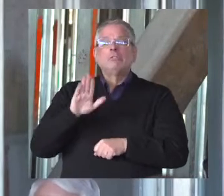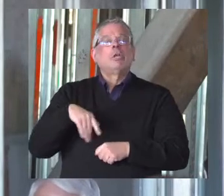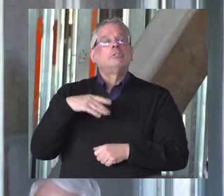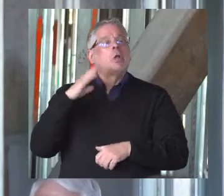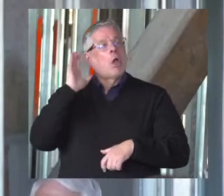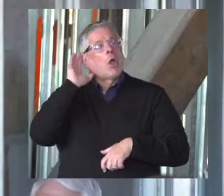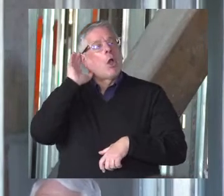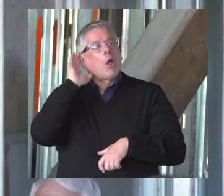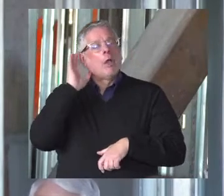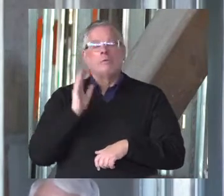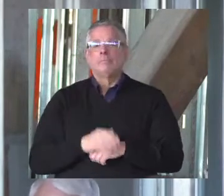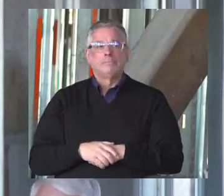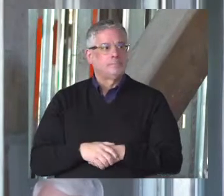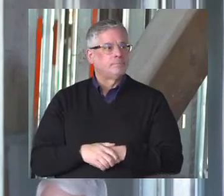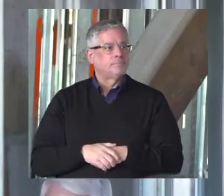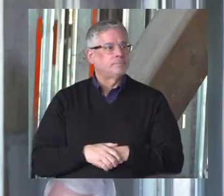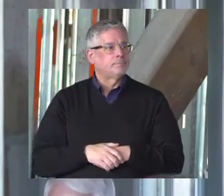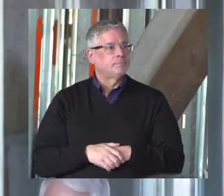a few weeks ago.